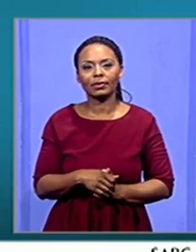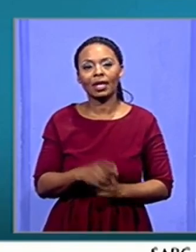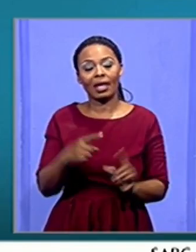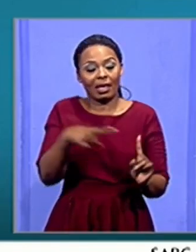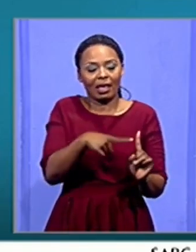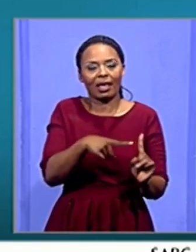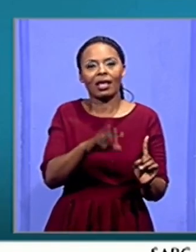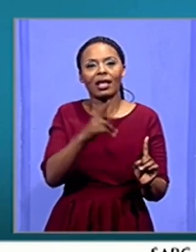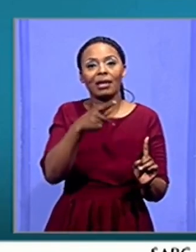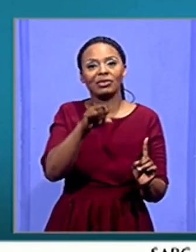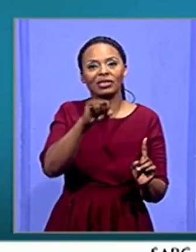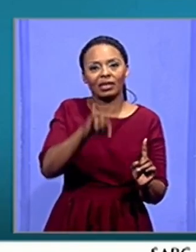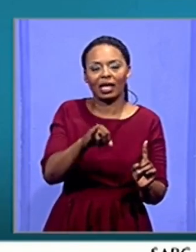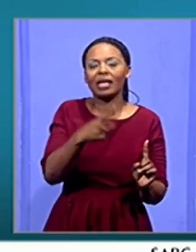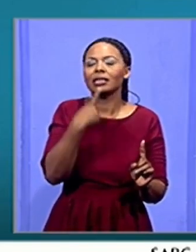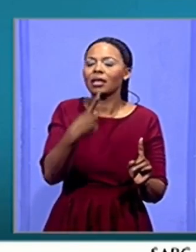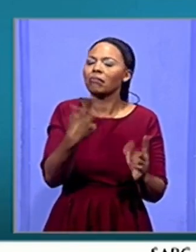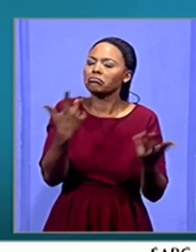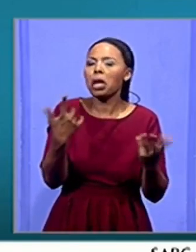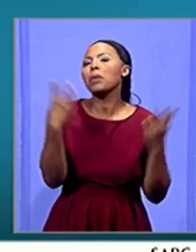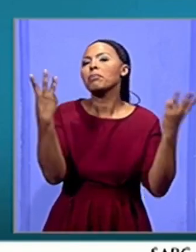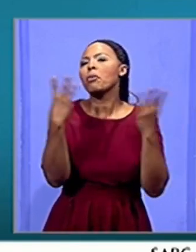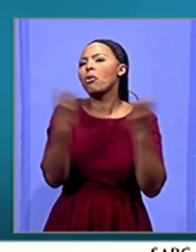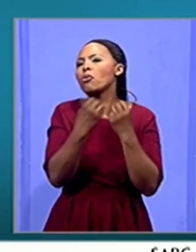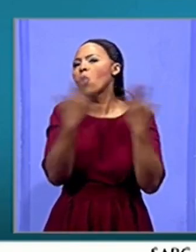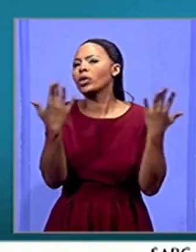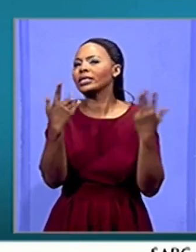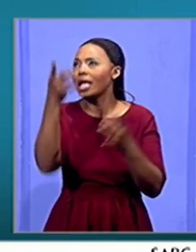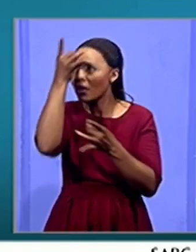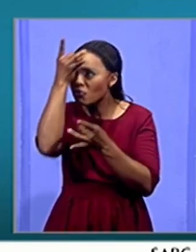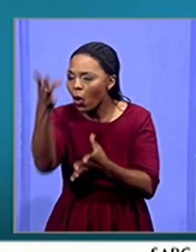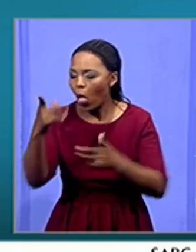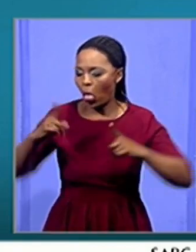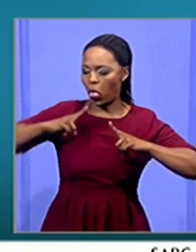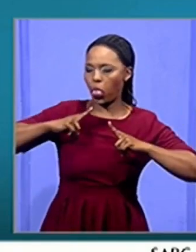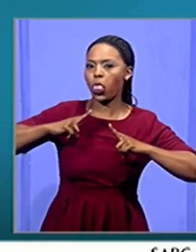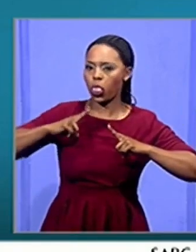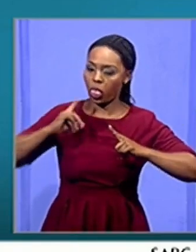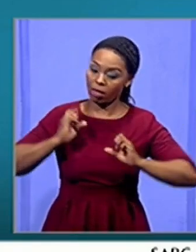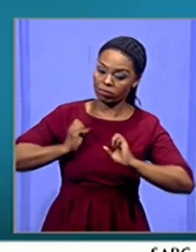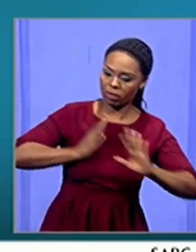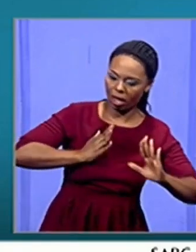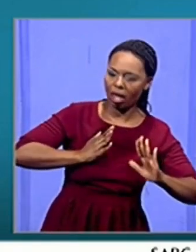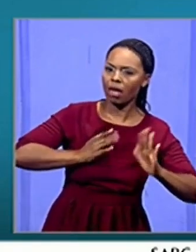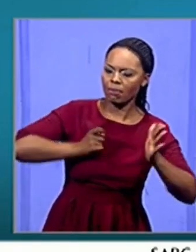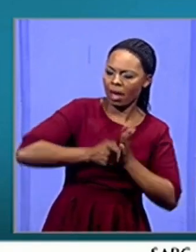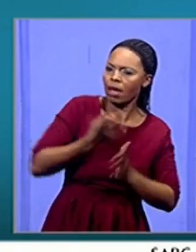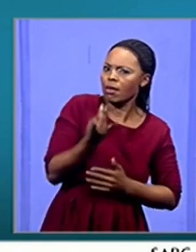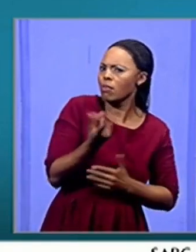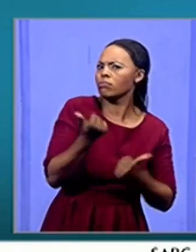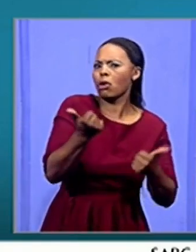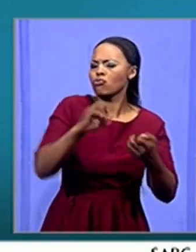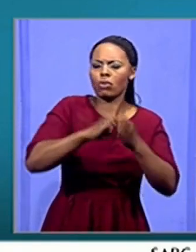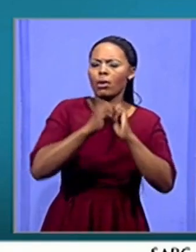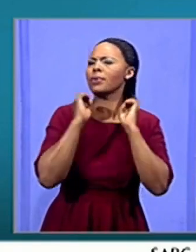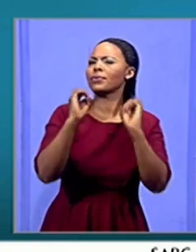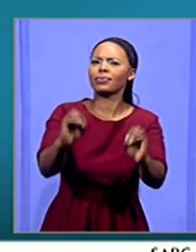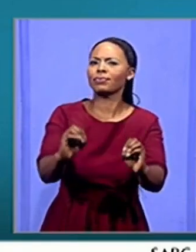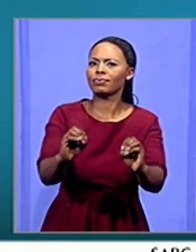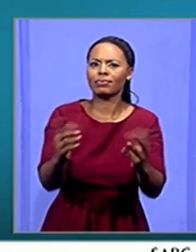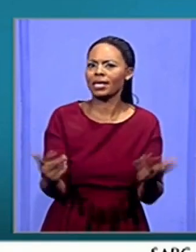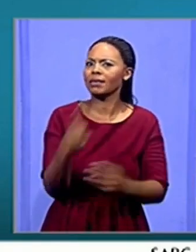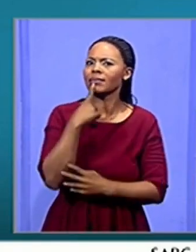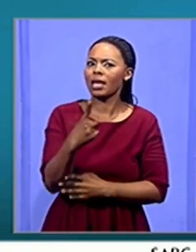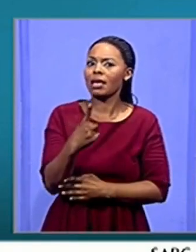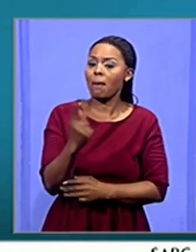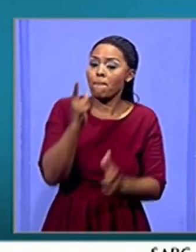Lapsiri yena a re ge batho ba tsebišwa gore ba reka nama ya pokolo ga ke bone bothata ebile ke kwele ba re